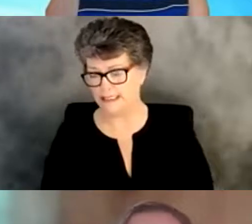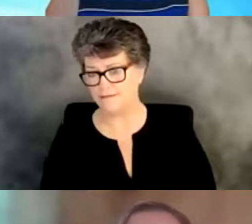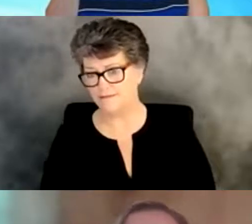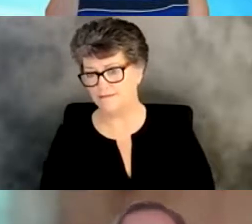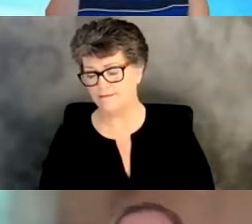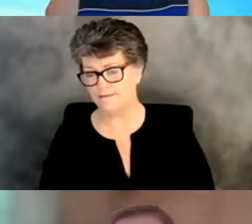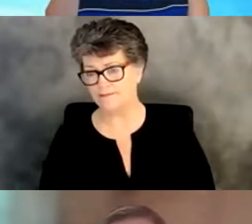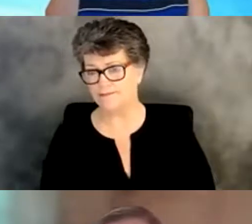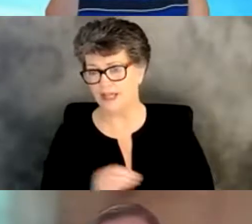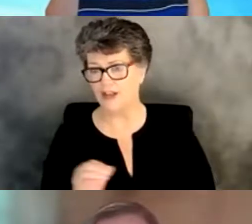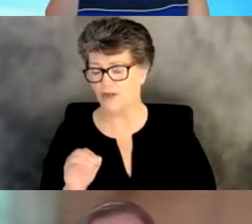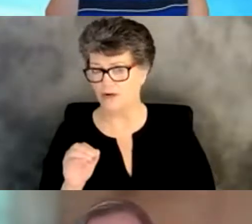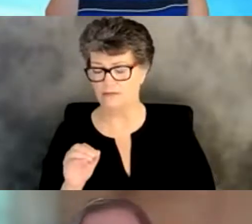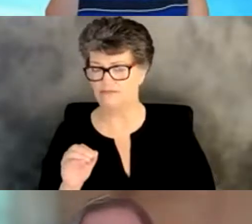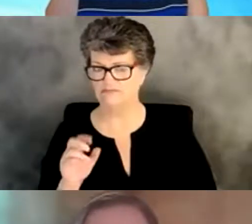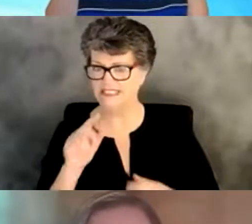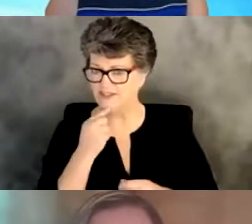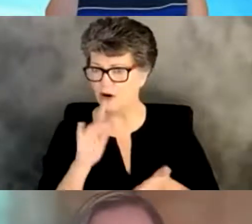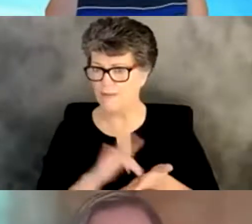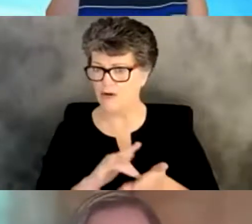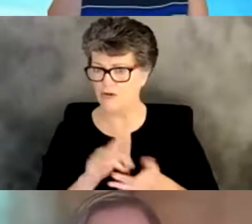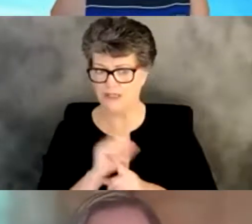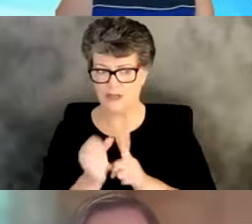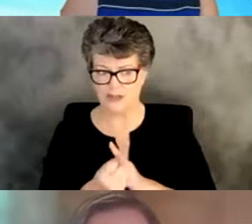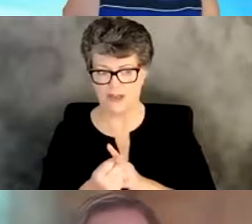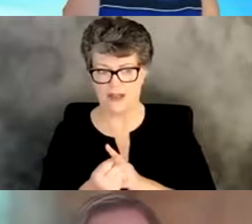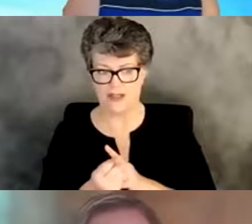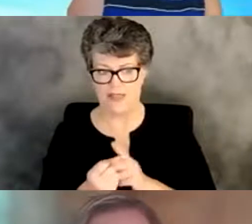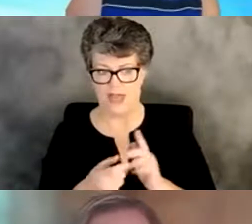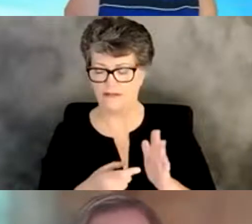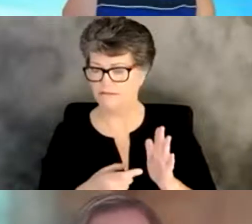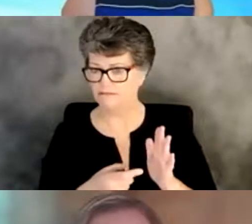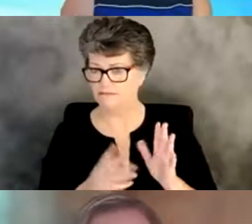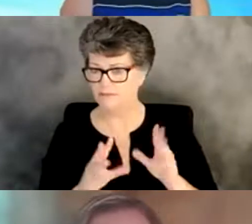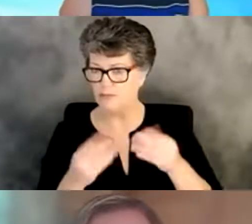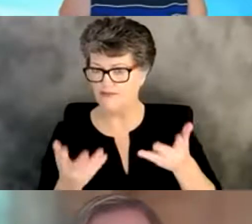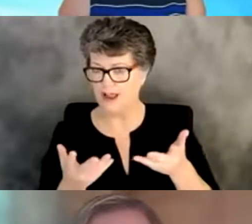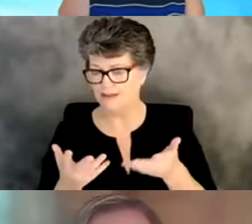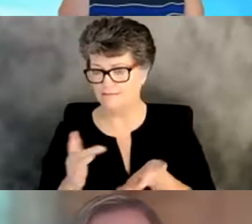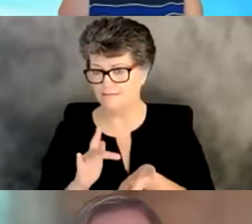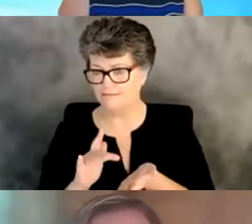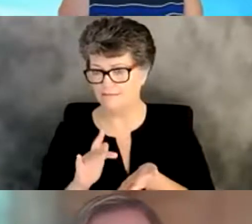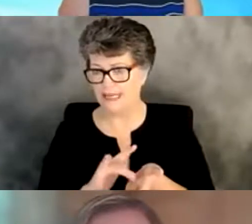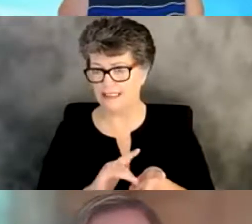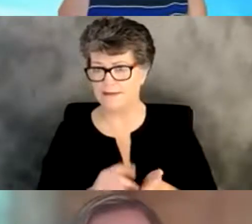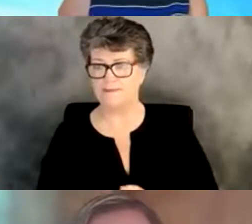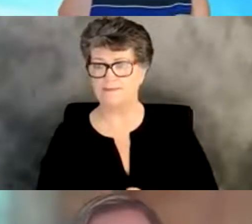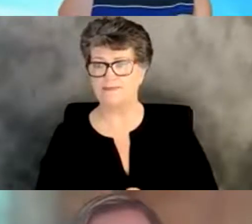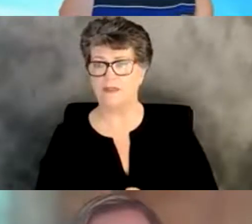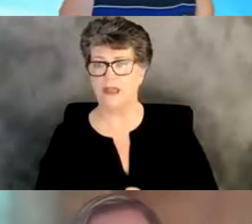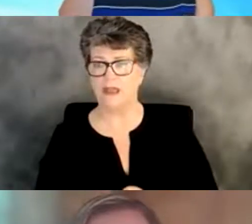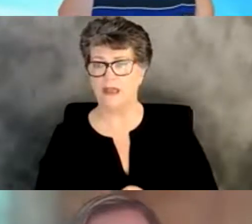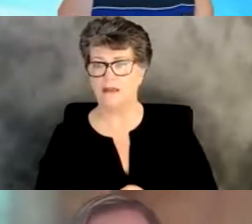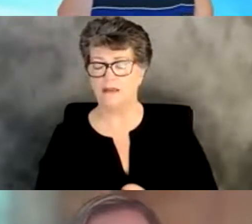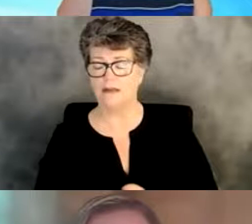disabling medical conditions that require refrigerated medicine, and the